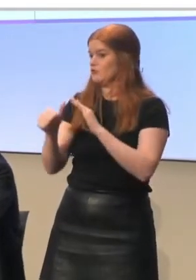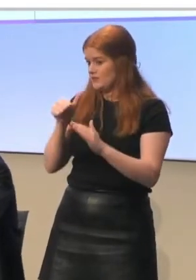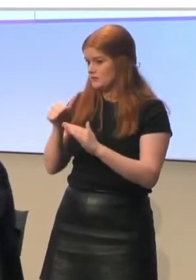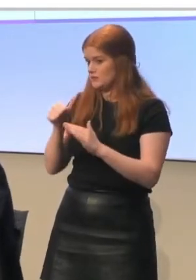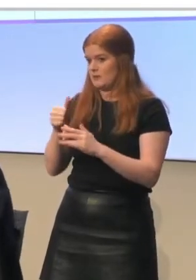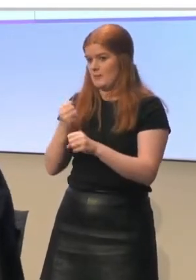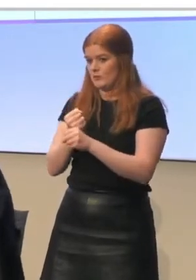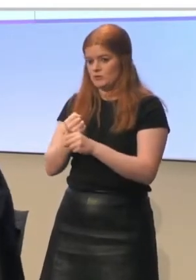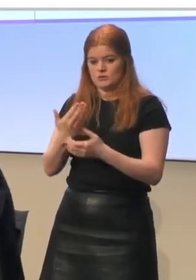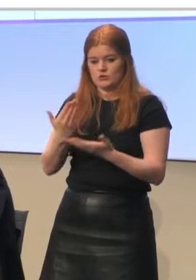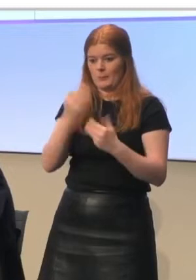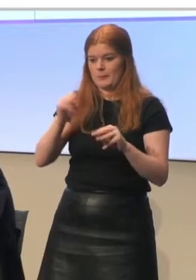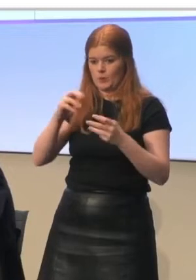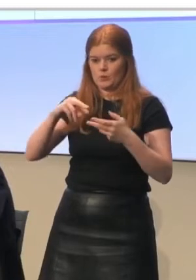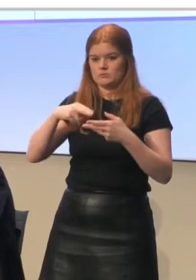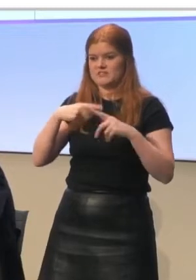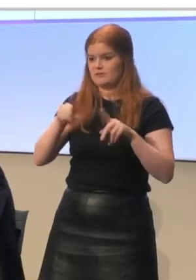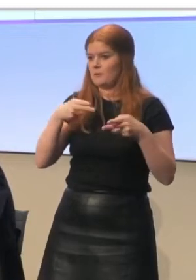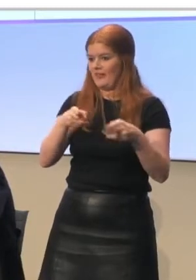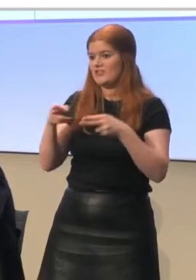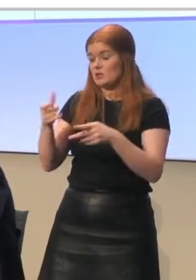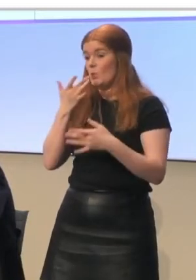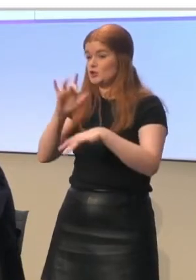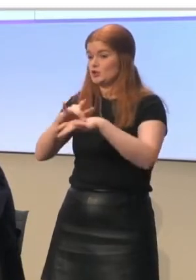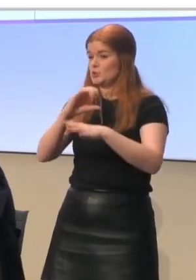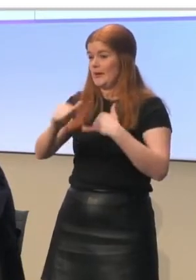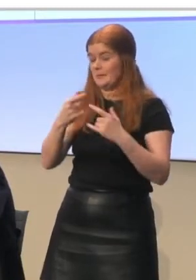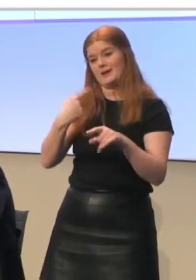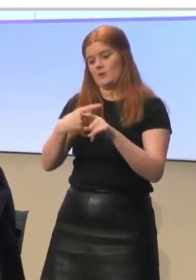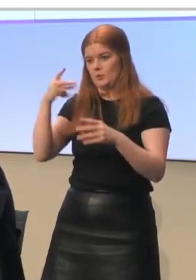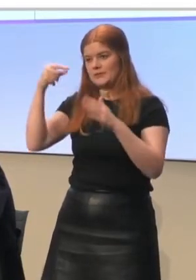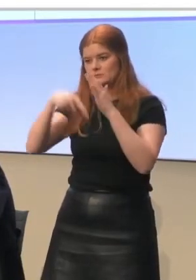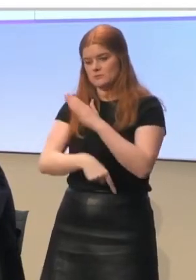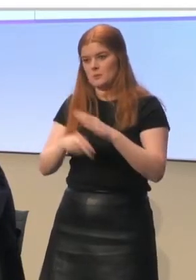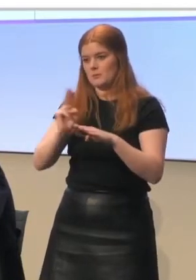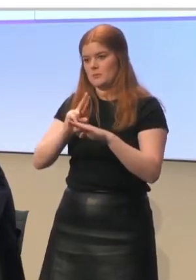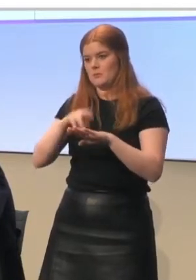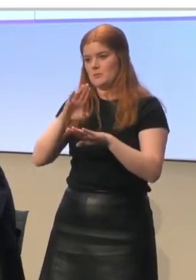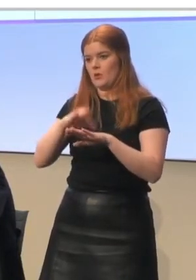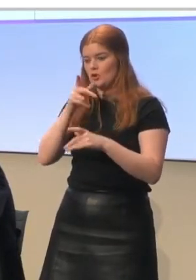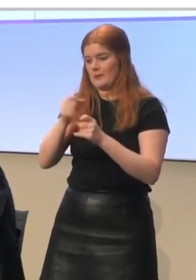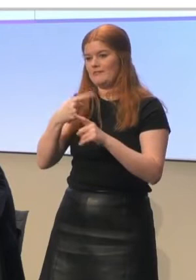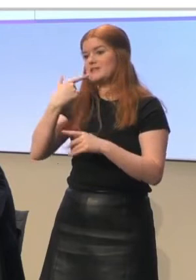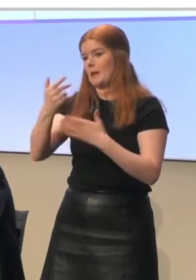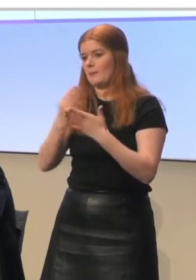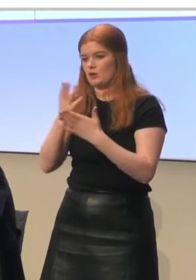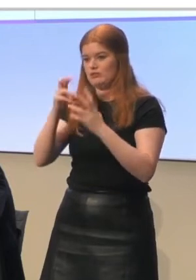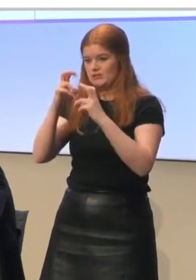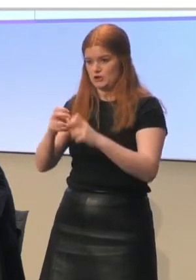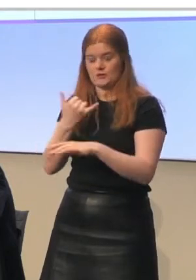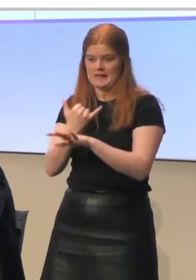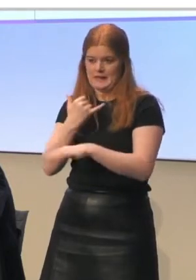young people on the different pathways? So we'll touch on this today, but again, that will be more covered in the second half of the research, which has yet to take